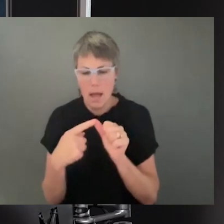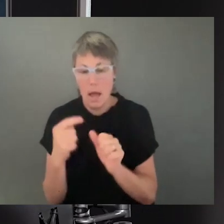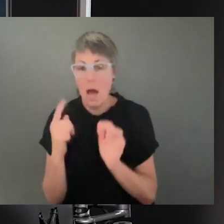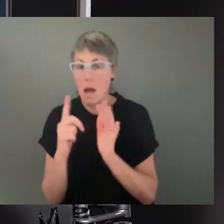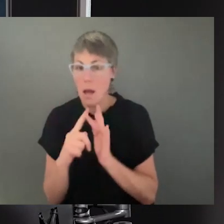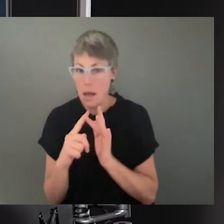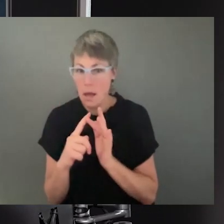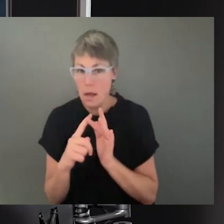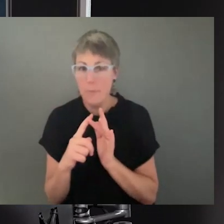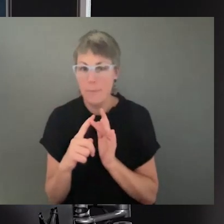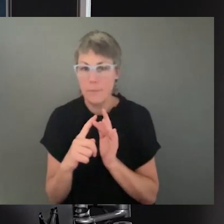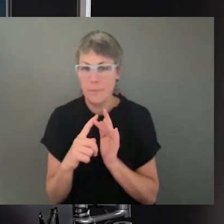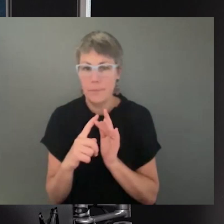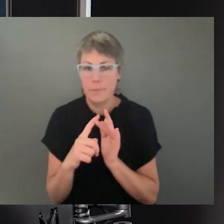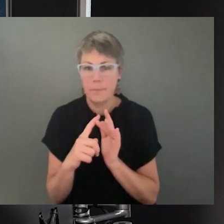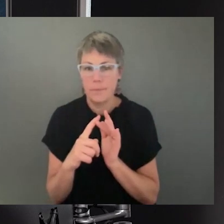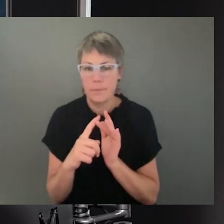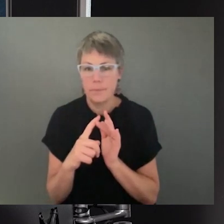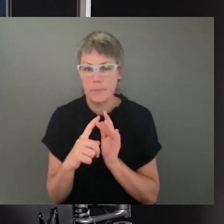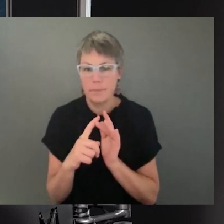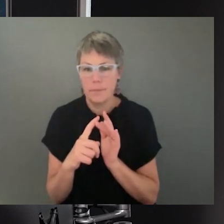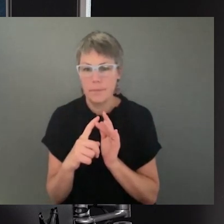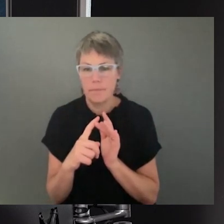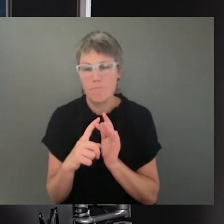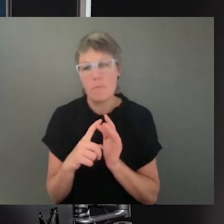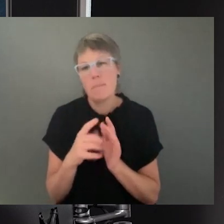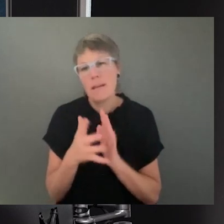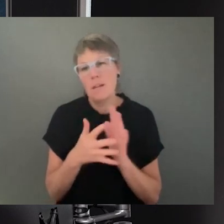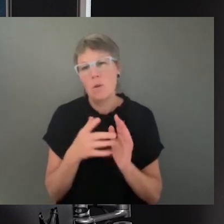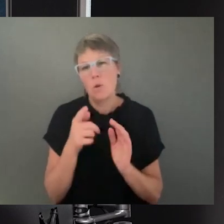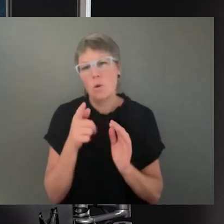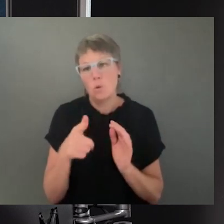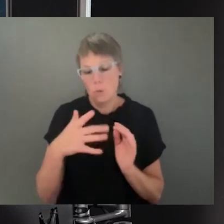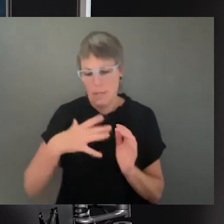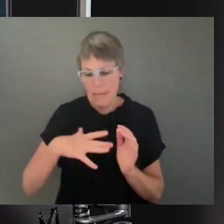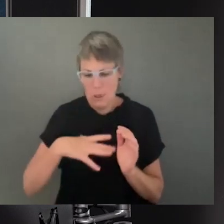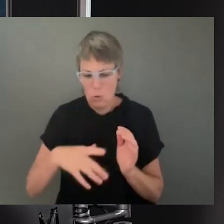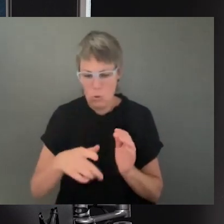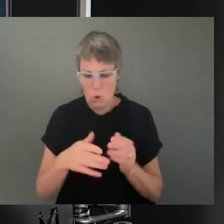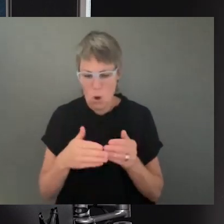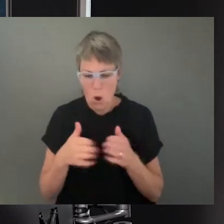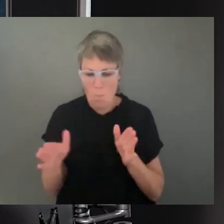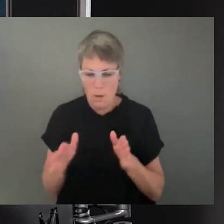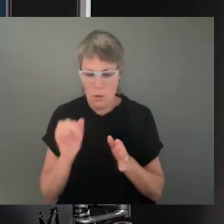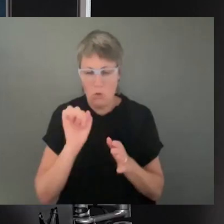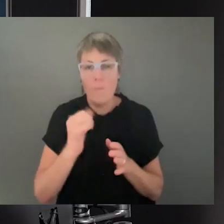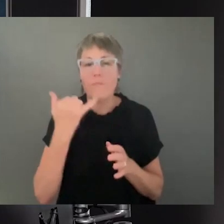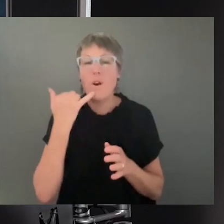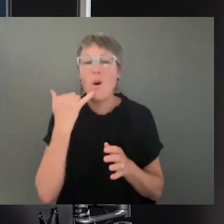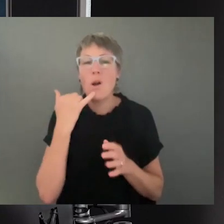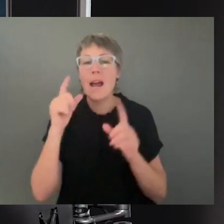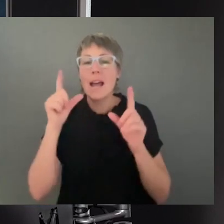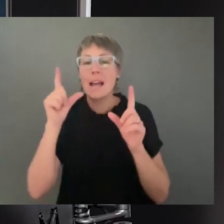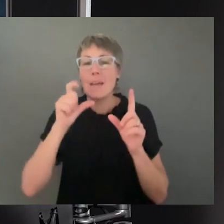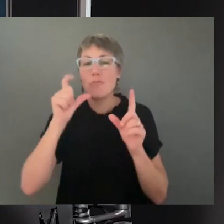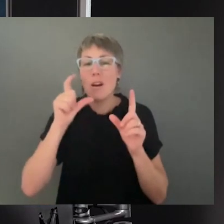it does require the user to be relatively au fait with using a camera, and that's a little bit tricky in my department because I've never really